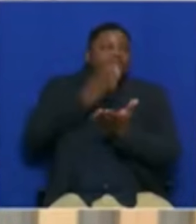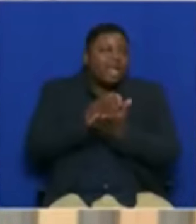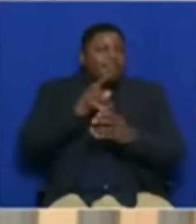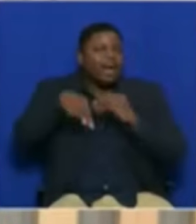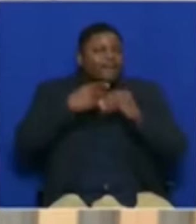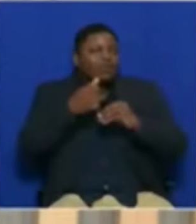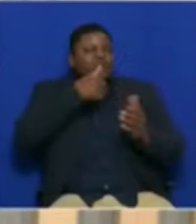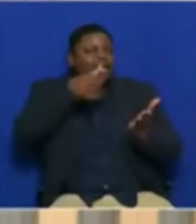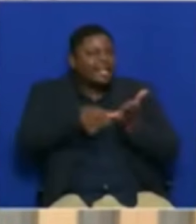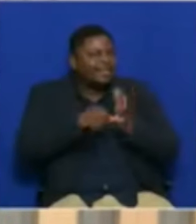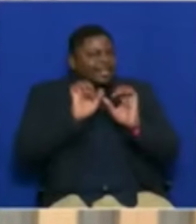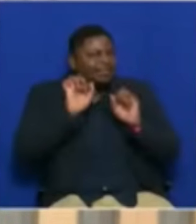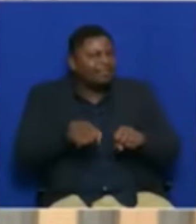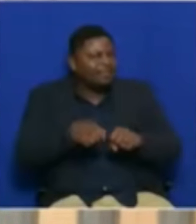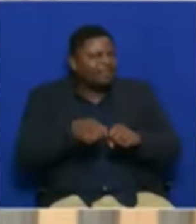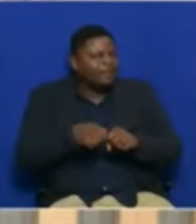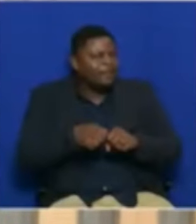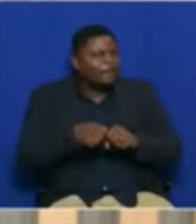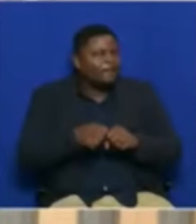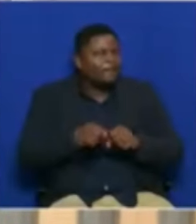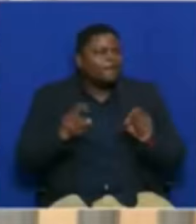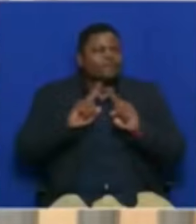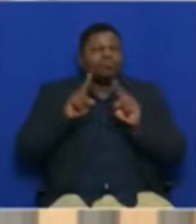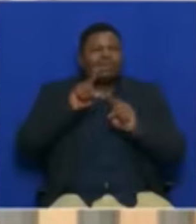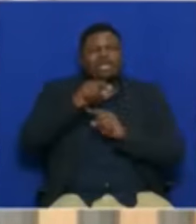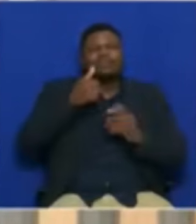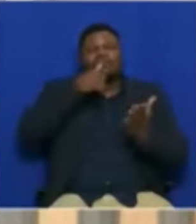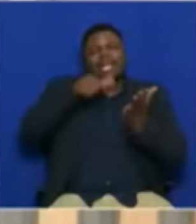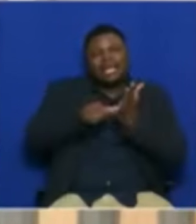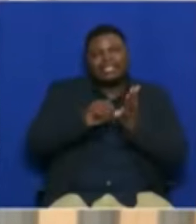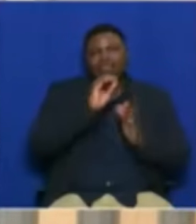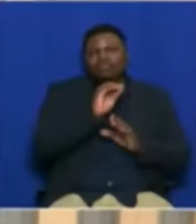What about the letter? It's there in the docket. So.